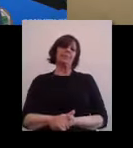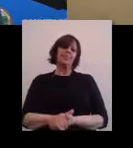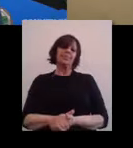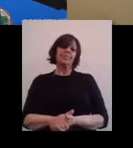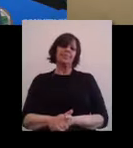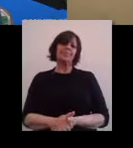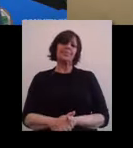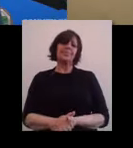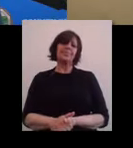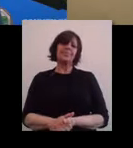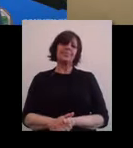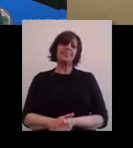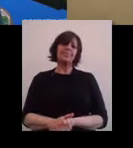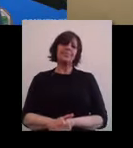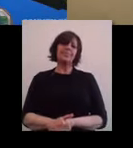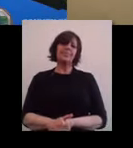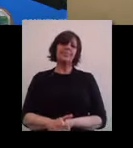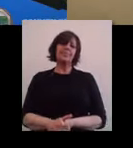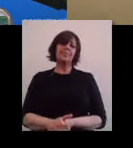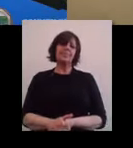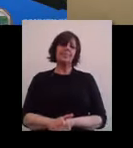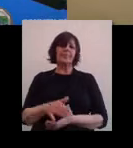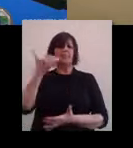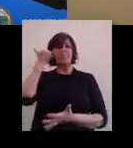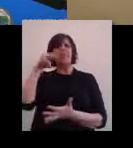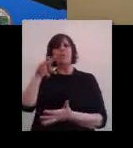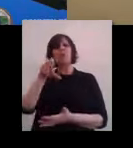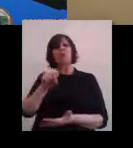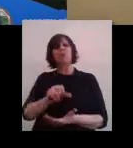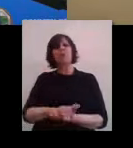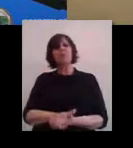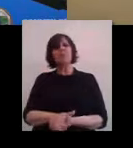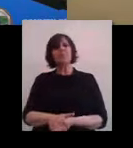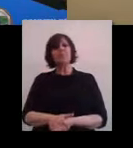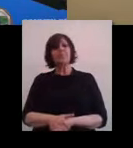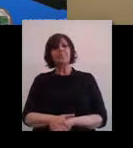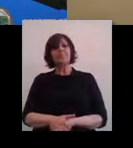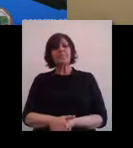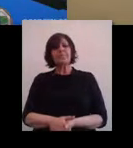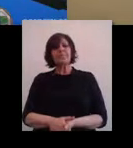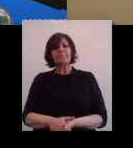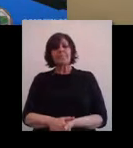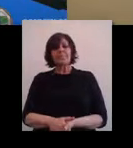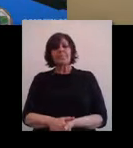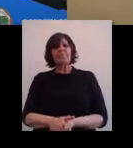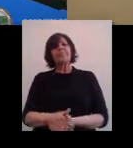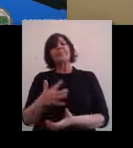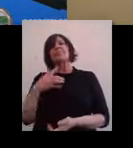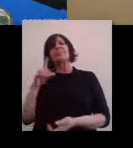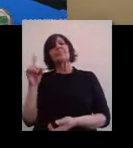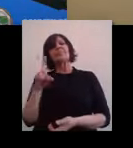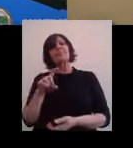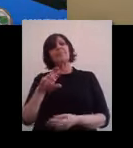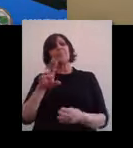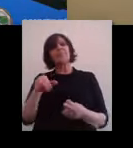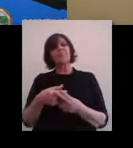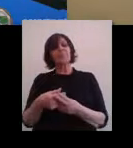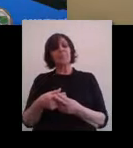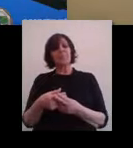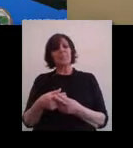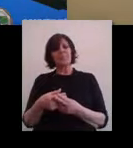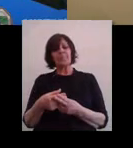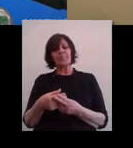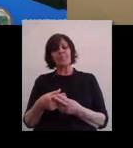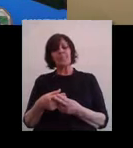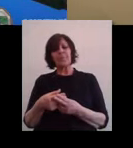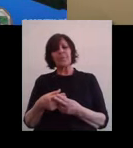Aaron Bessaker from Buffalo News. Hi, Mark. I wanted to ask about the updated protocol. I'm just wondering